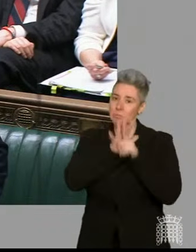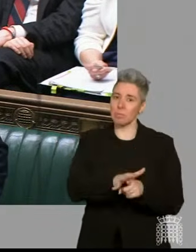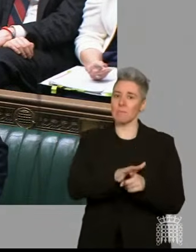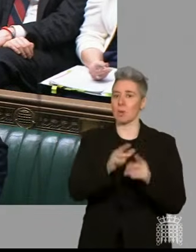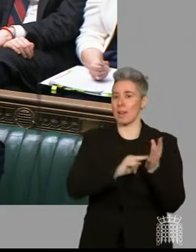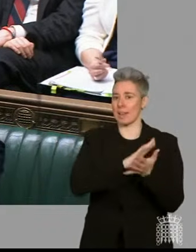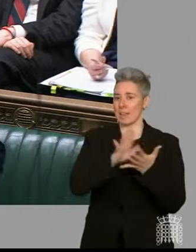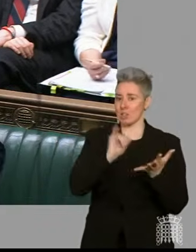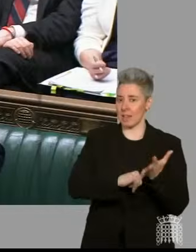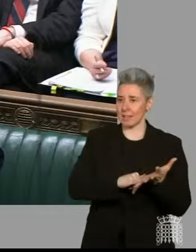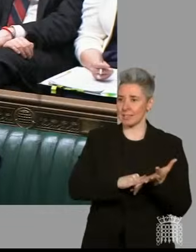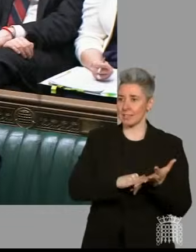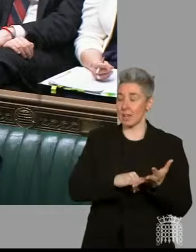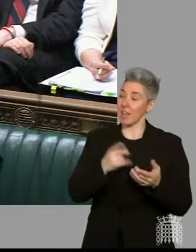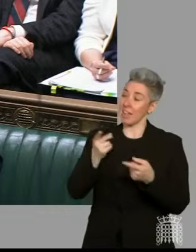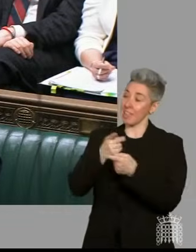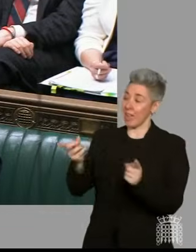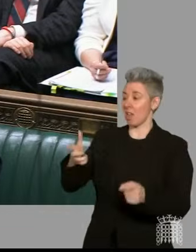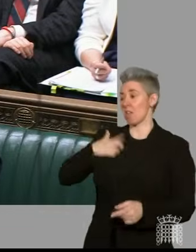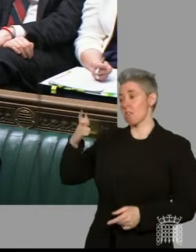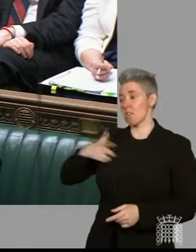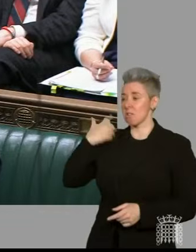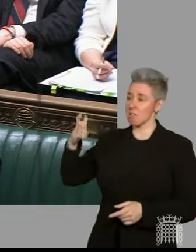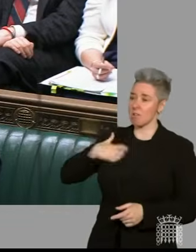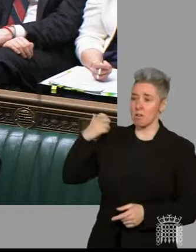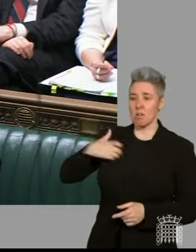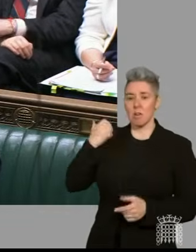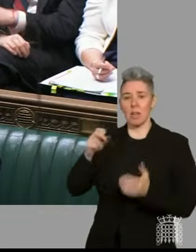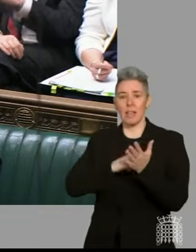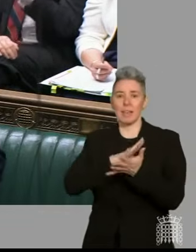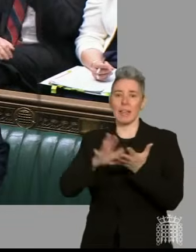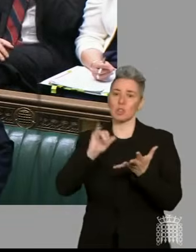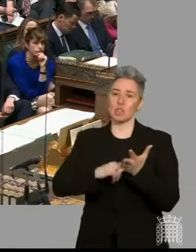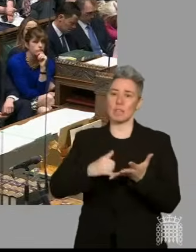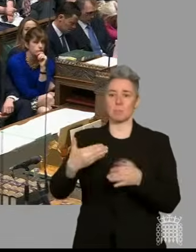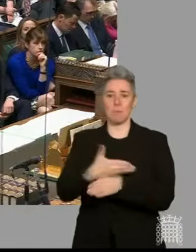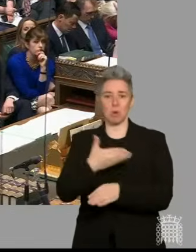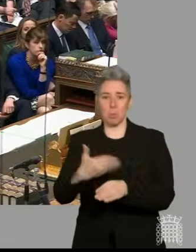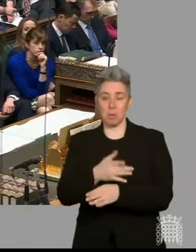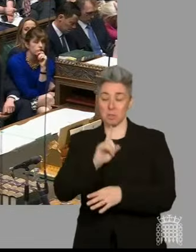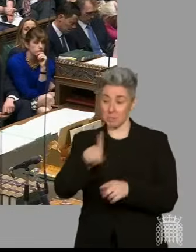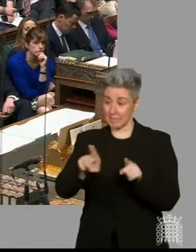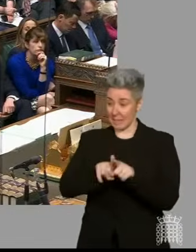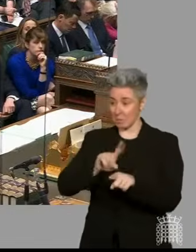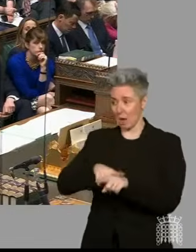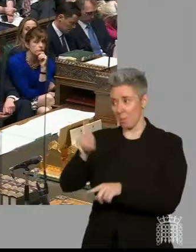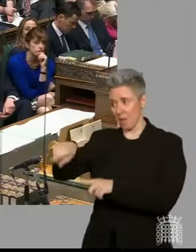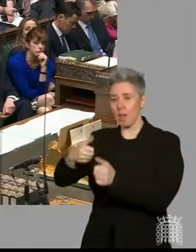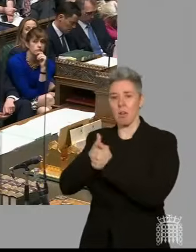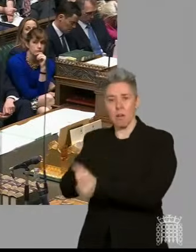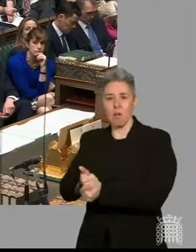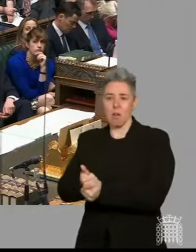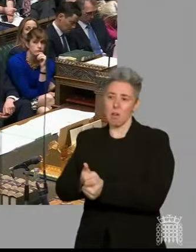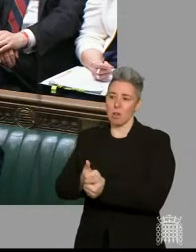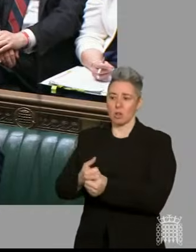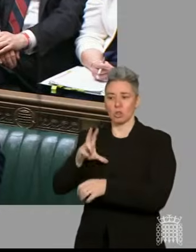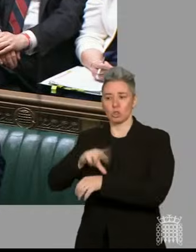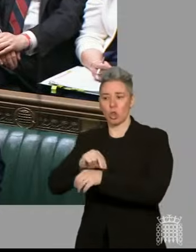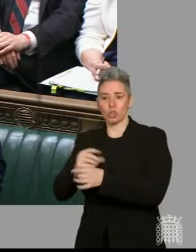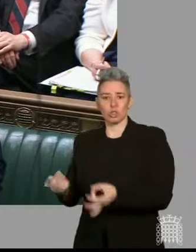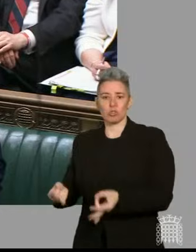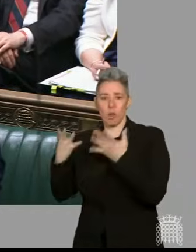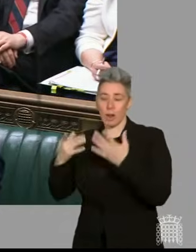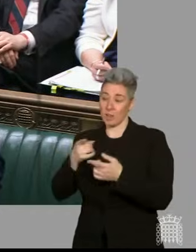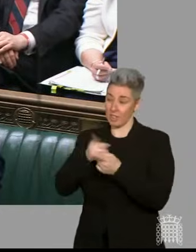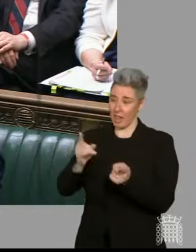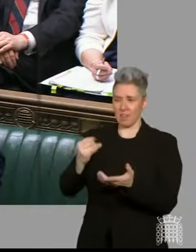NHS performance whilst backing strikes by doctors who unreasonably want a 35% pay rise. And despite all of